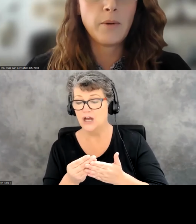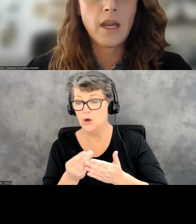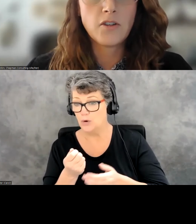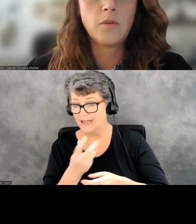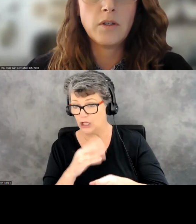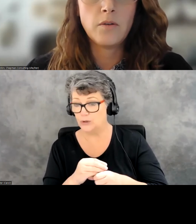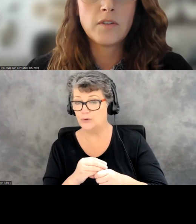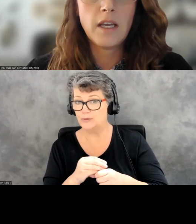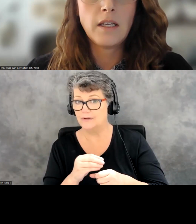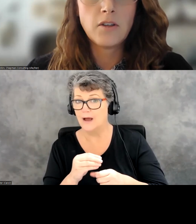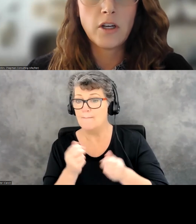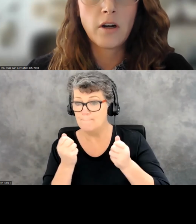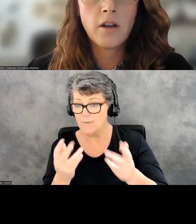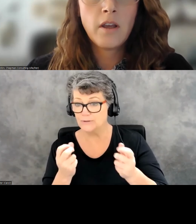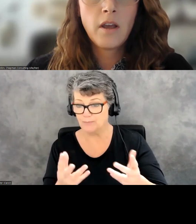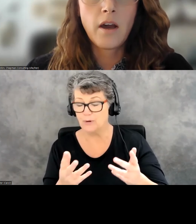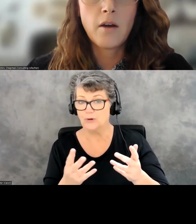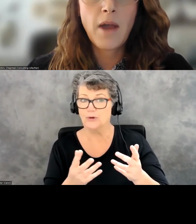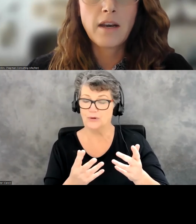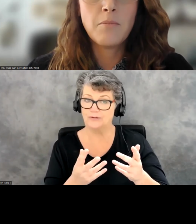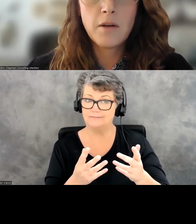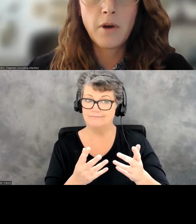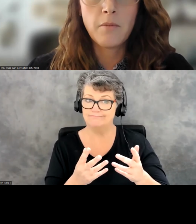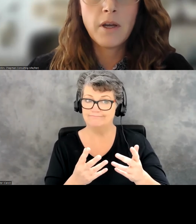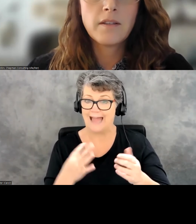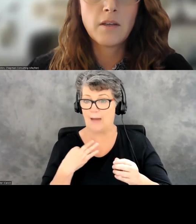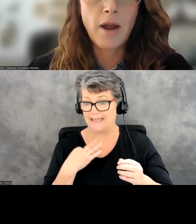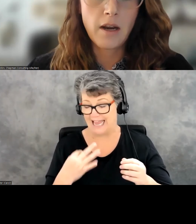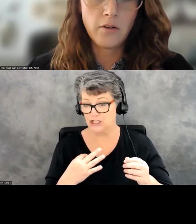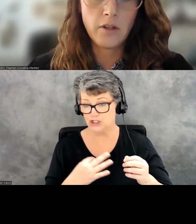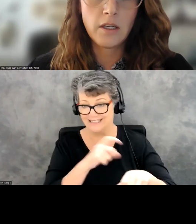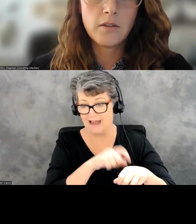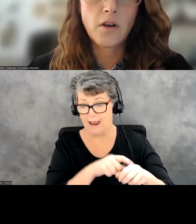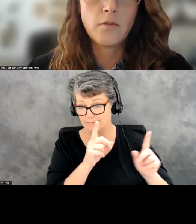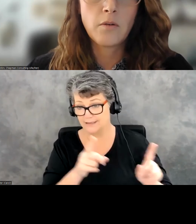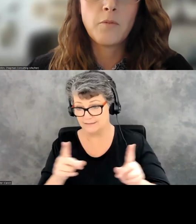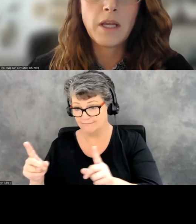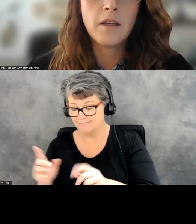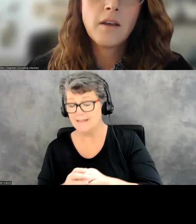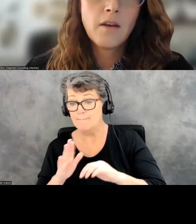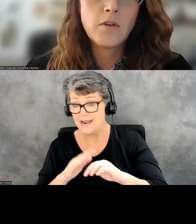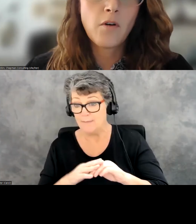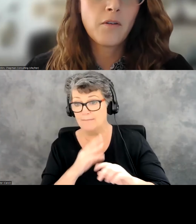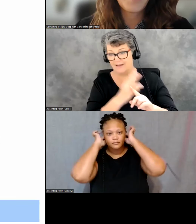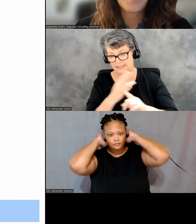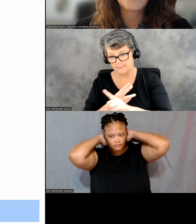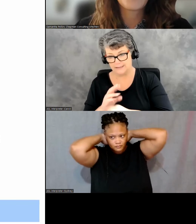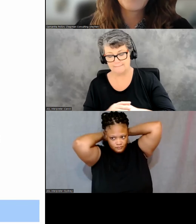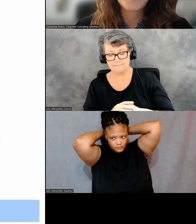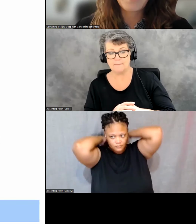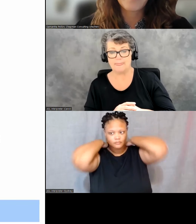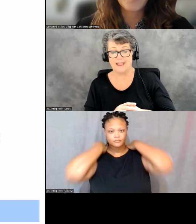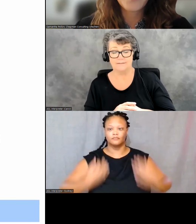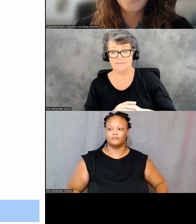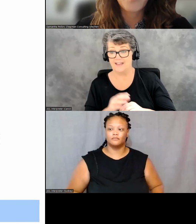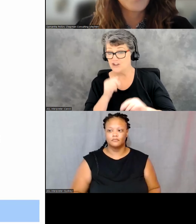open application windows in each year, at a minimum semi-annually. So there will be, if you're not able